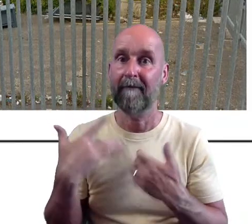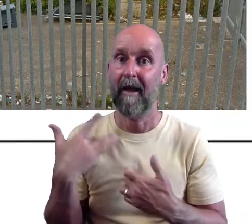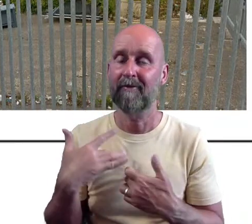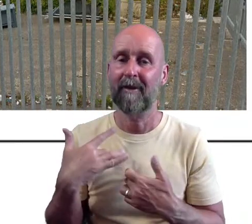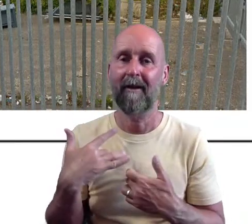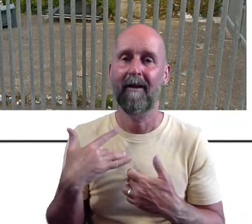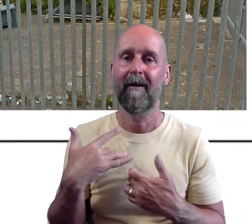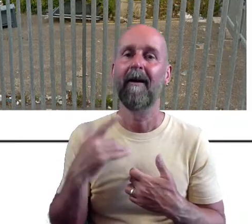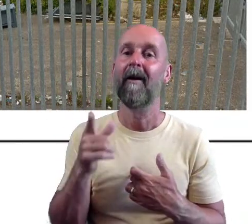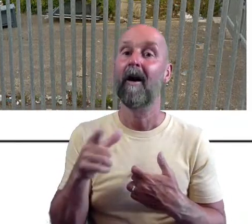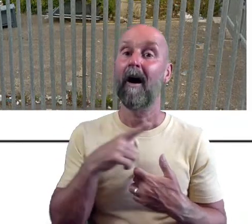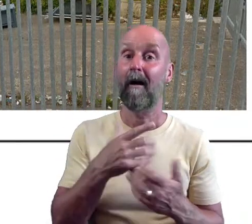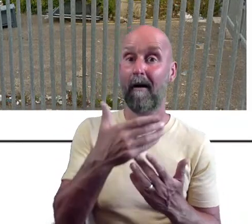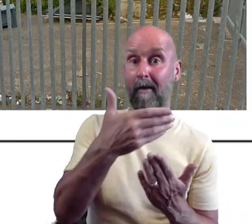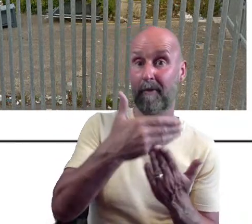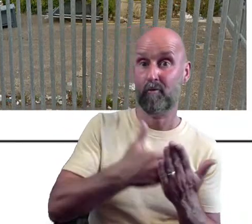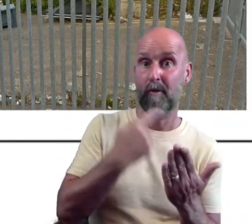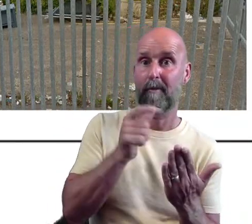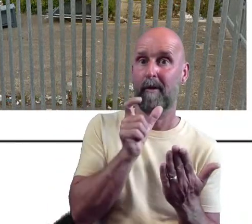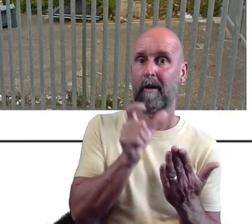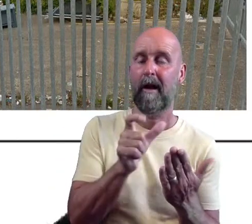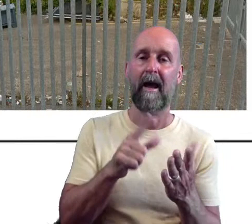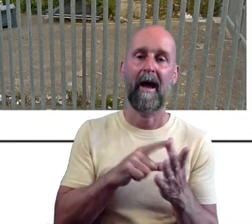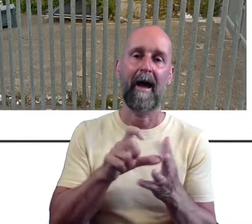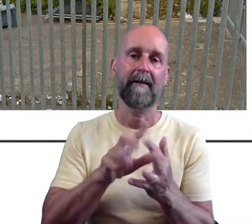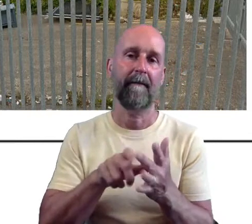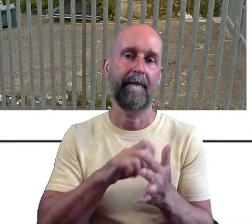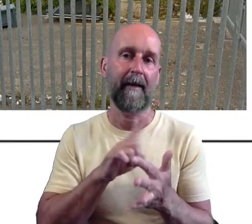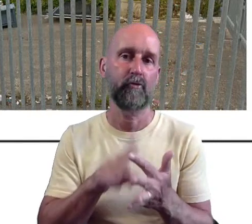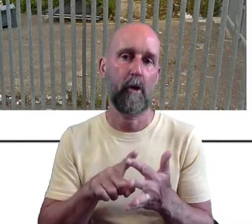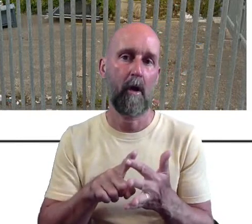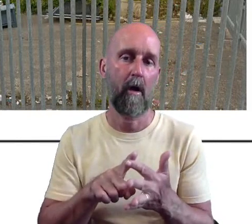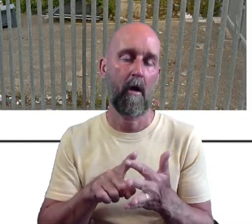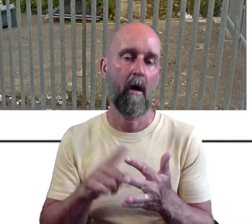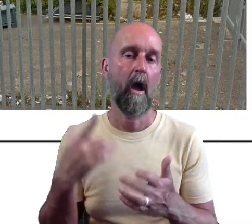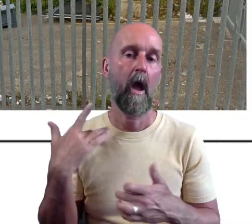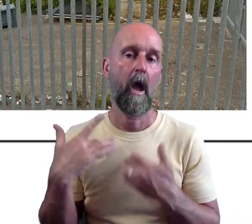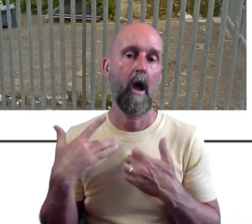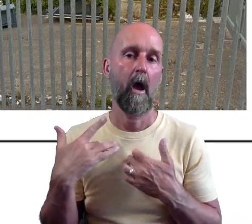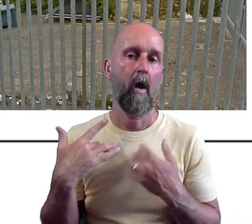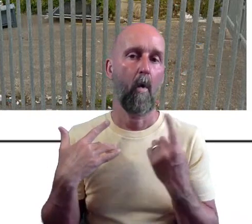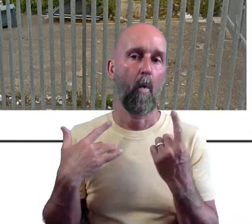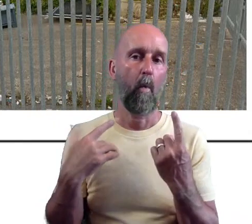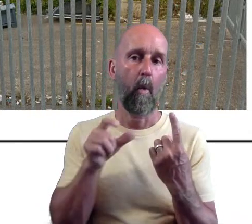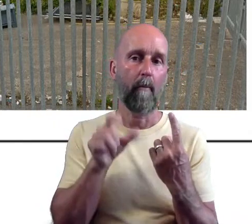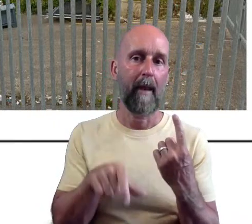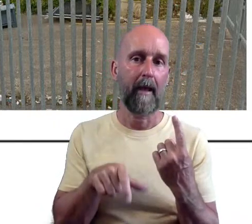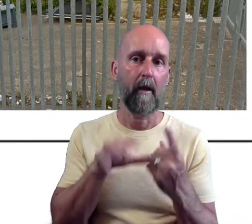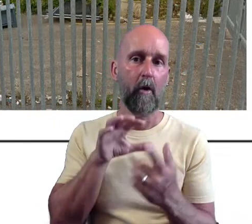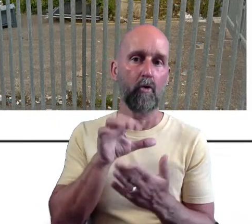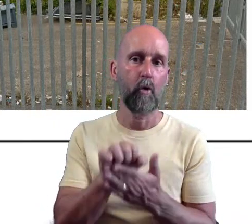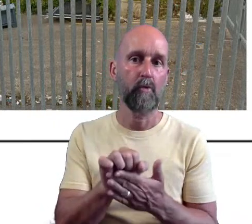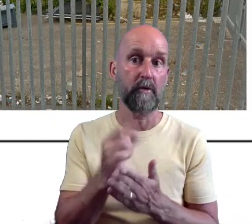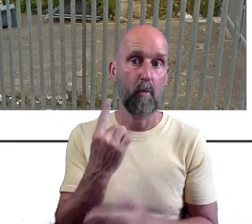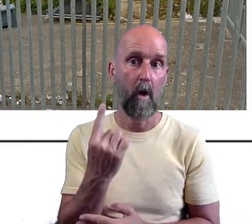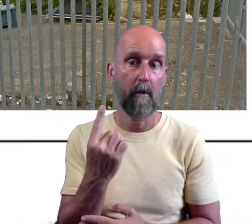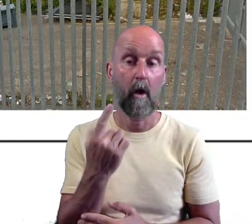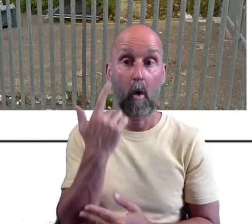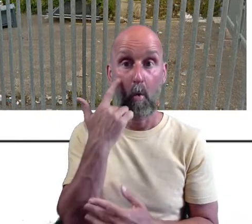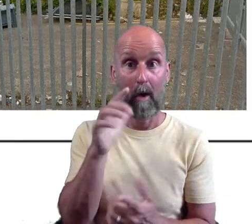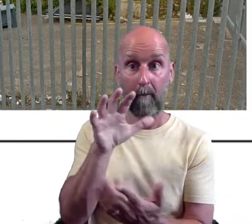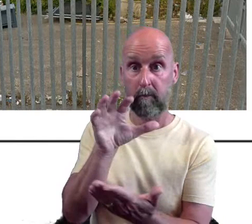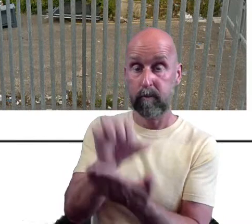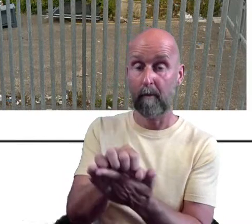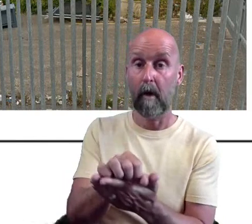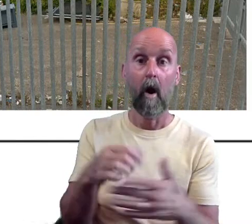in the script, like using the word adventure. And I think only one player noticed this, but when they did, they were just like, wow, this is like the